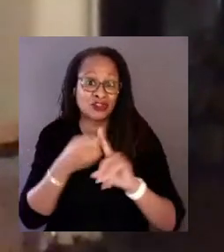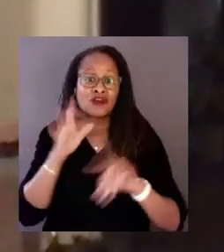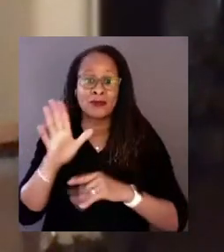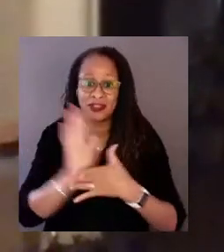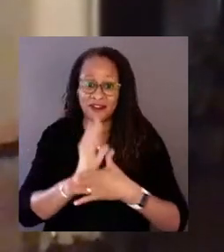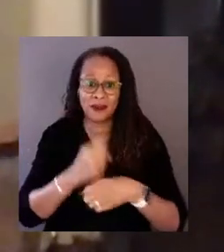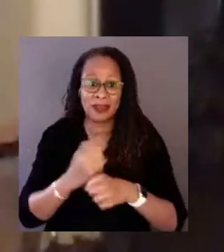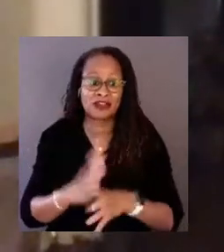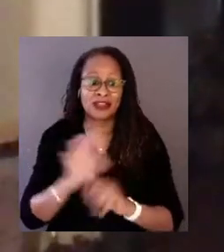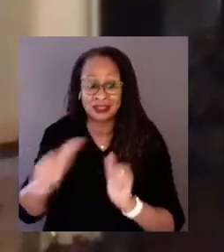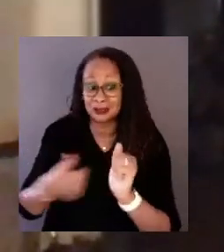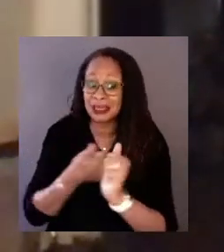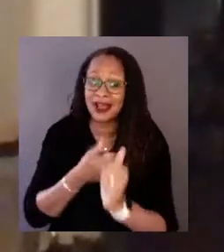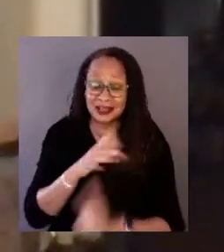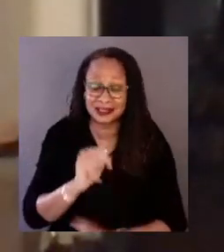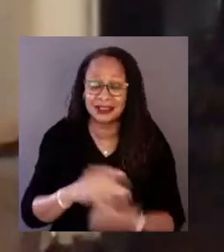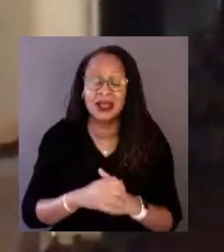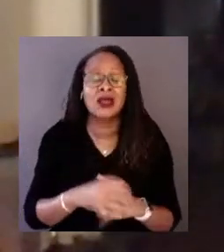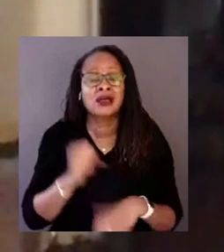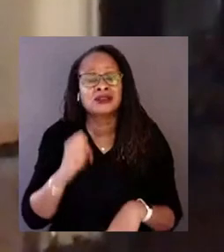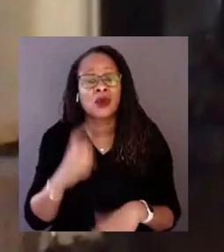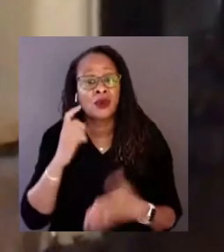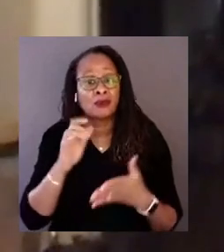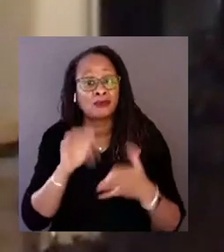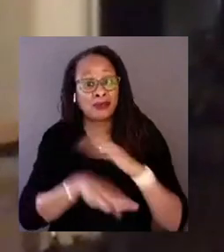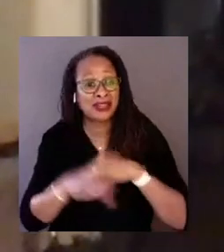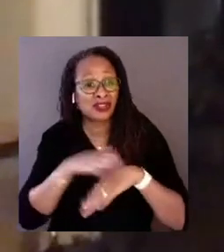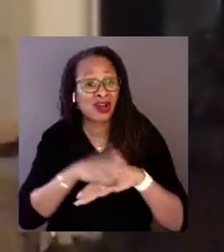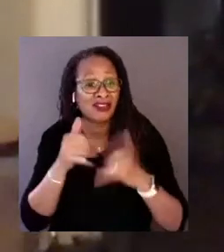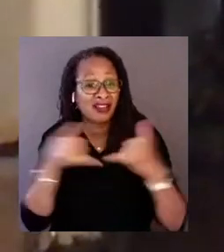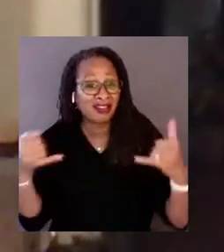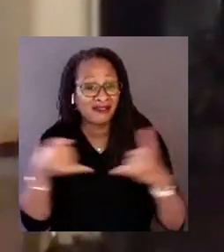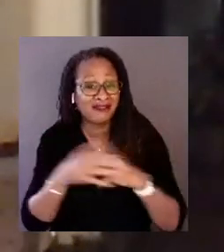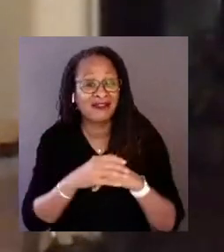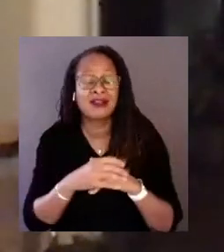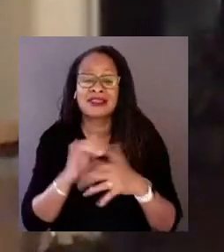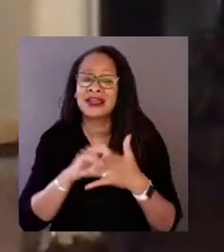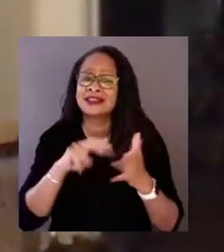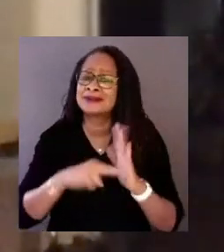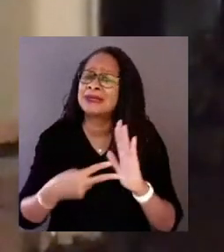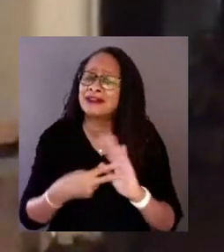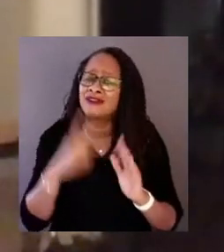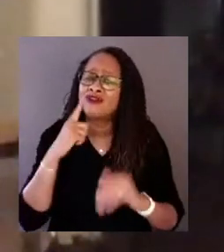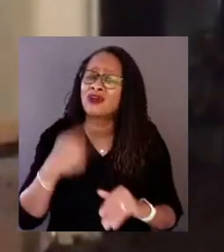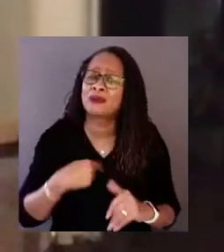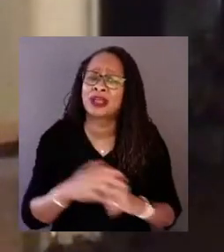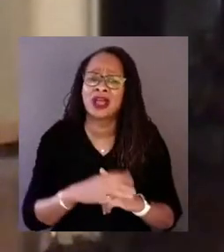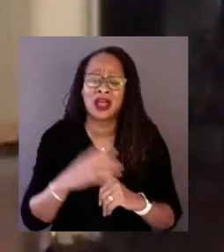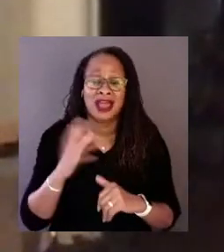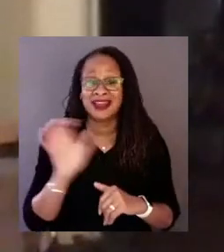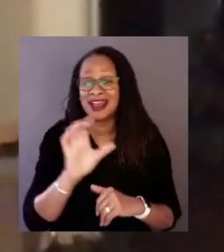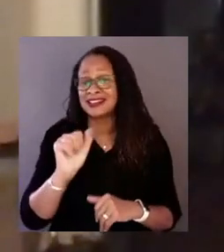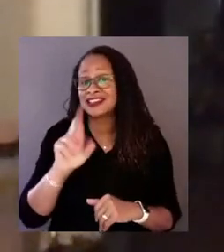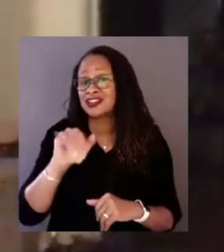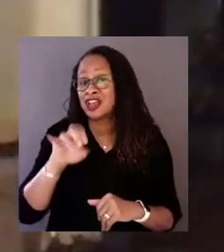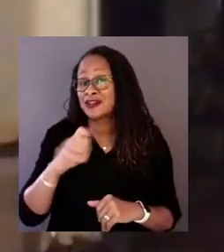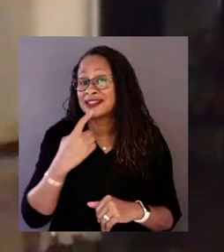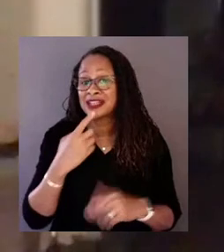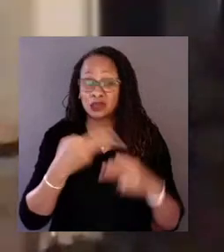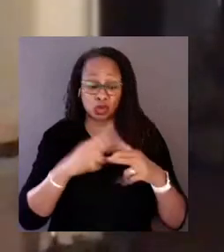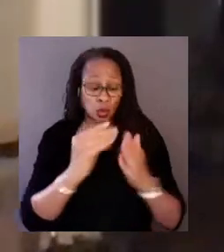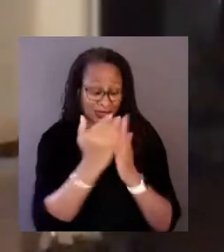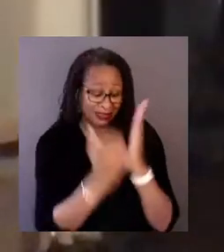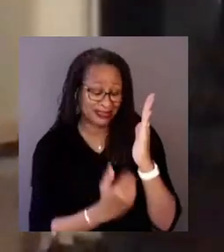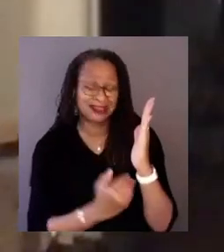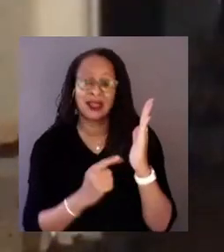it. So just on that basic level, to me, that's meaningful, right? And, Carrie was talking about the shortlist, sometimes that's also